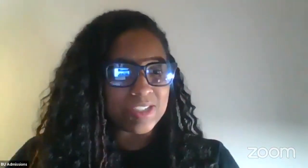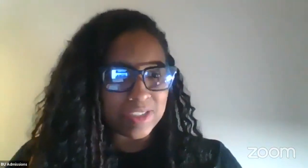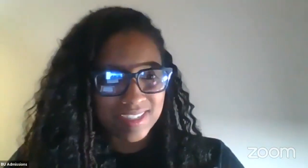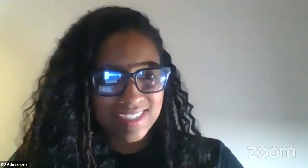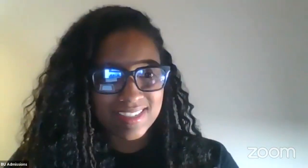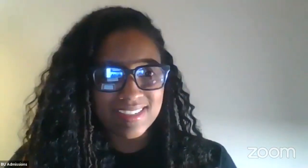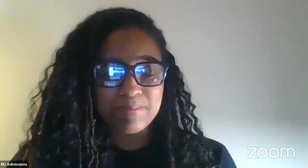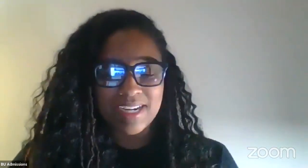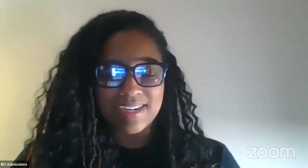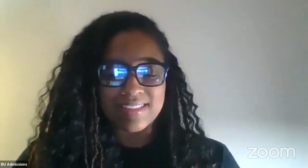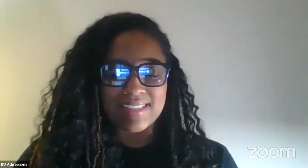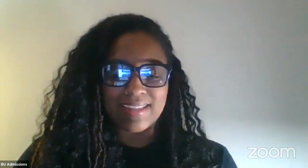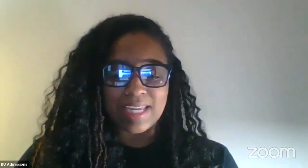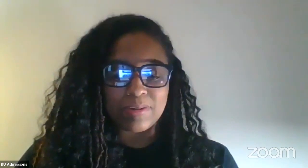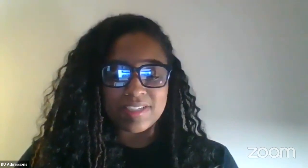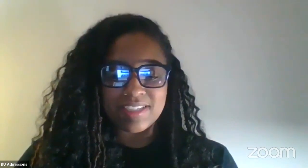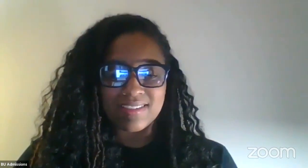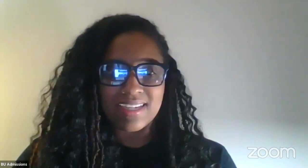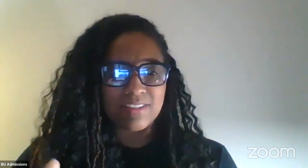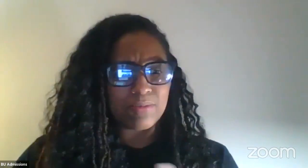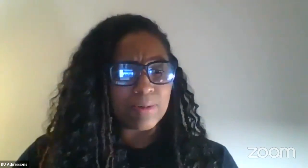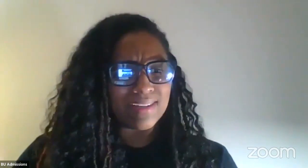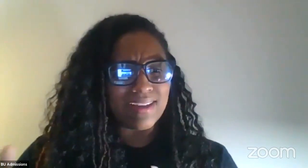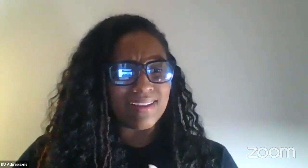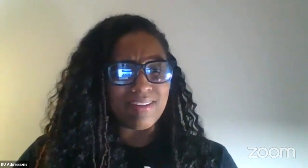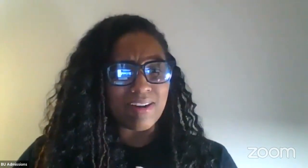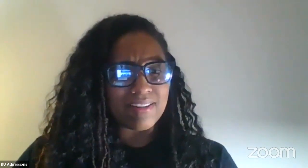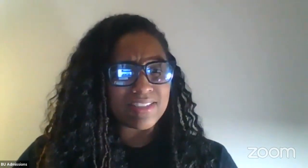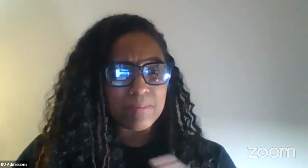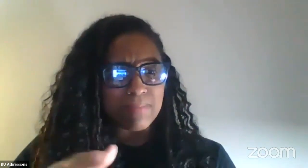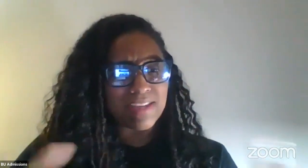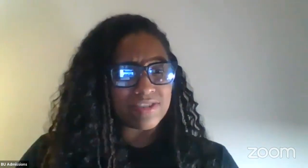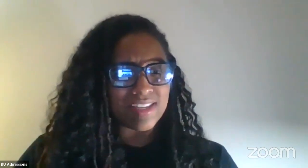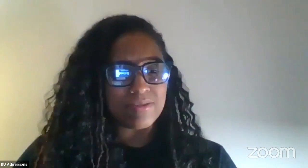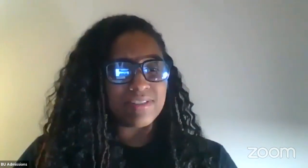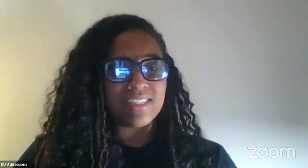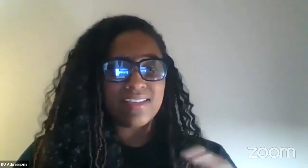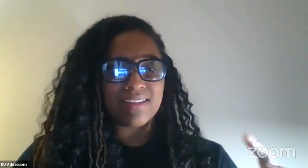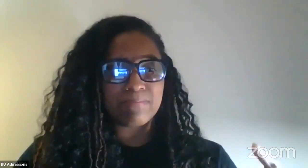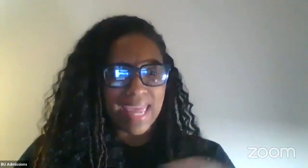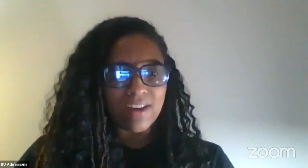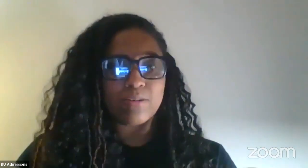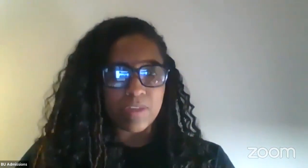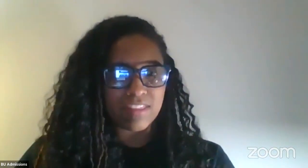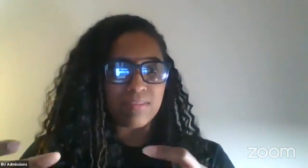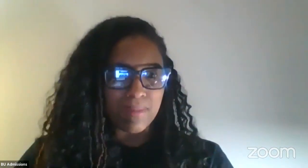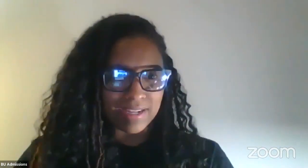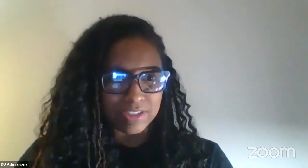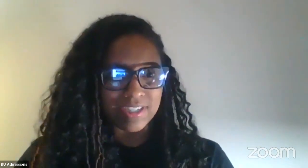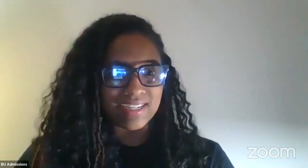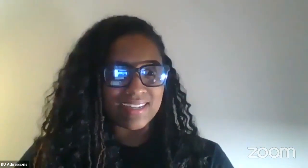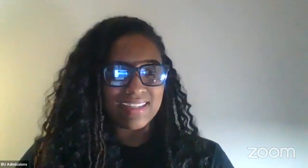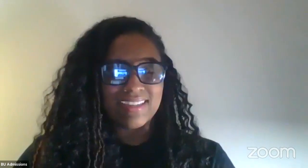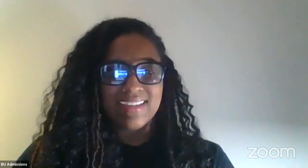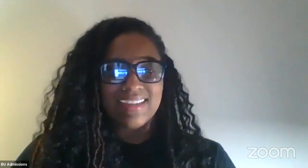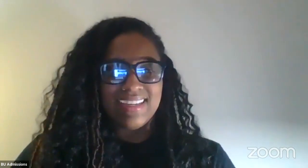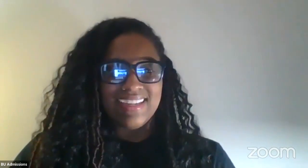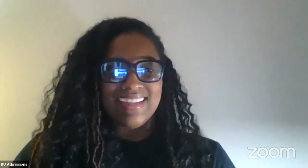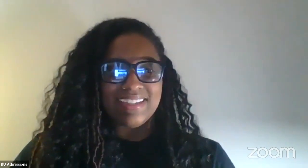to major in American Sign Language? And kind of what are some of the majors that you see paired with